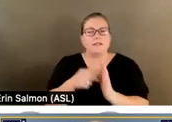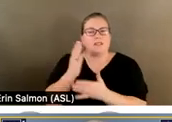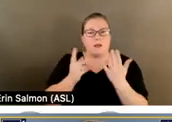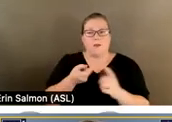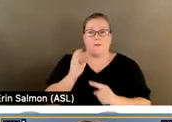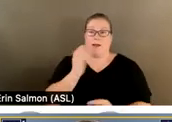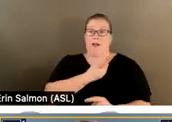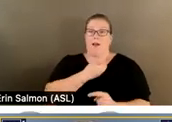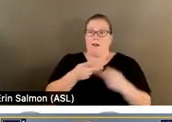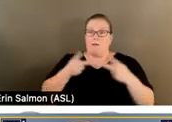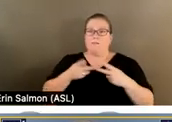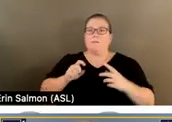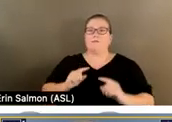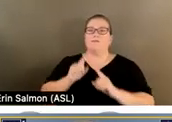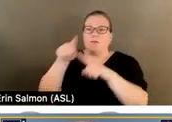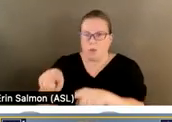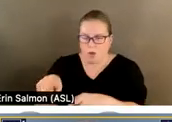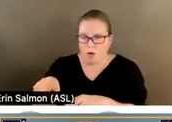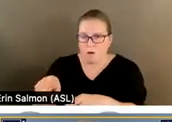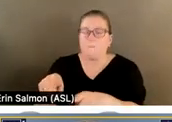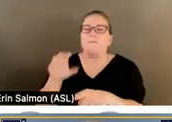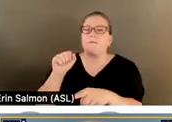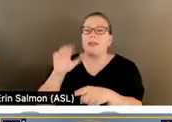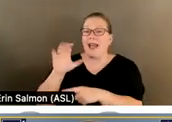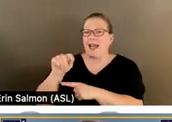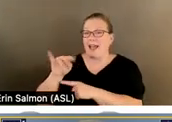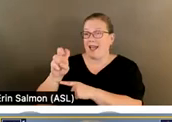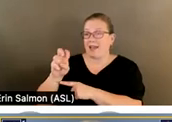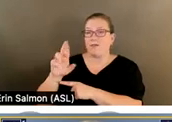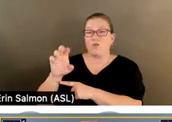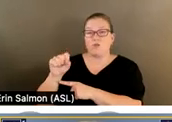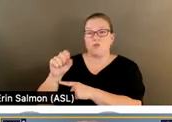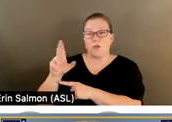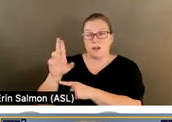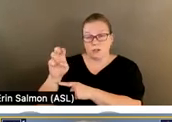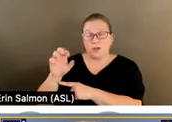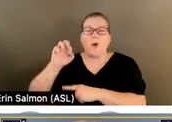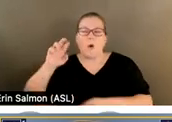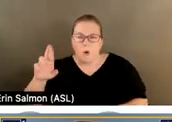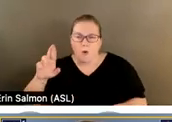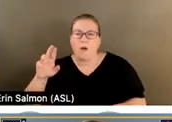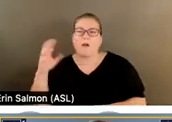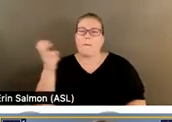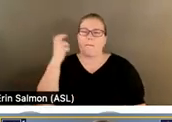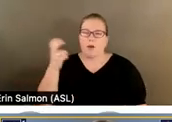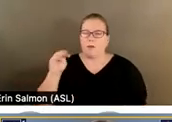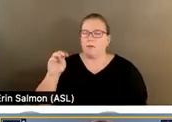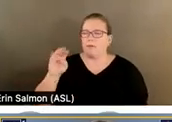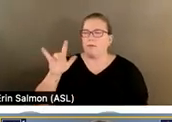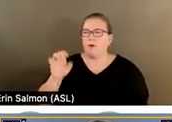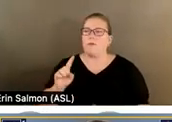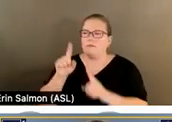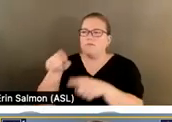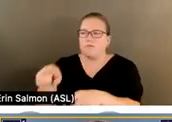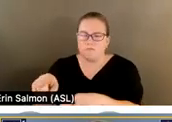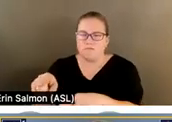in a moment, or that's through a mobile crisis dispatch, which my colleague Don Peale will talk about later. And then 45% of the